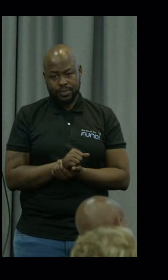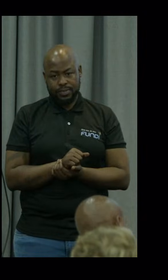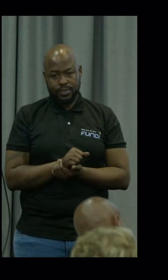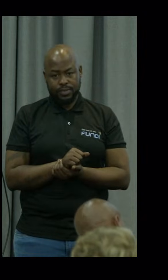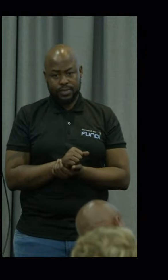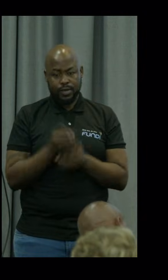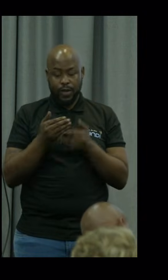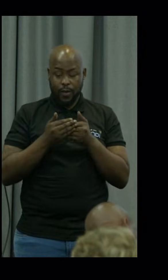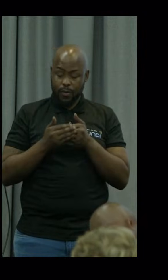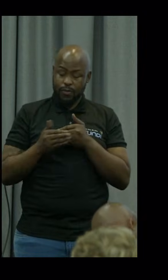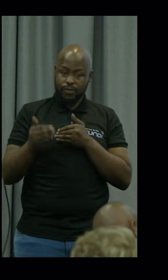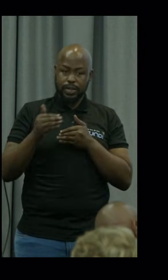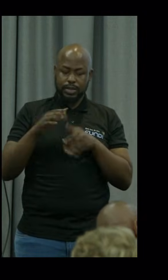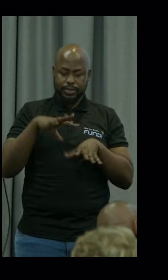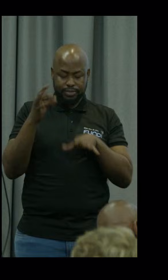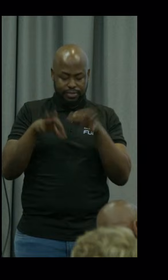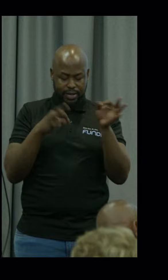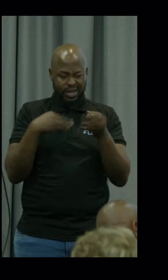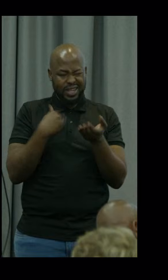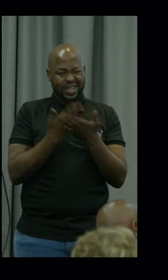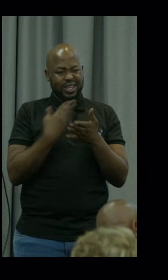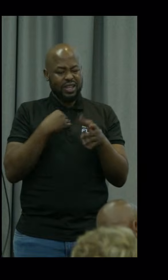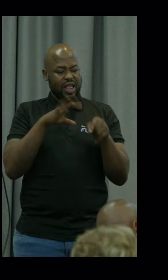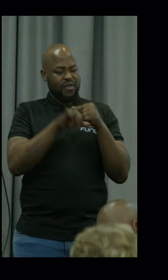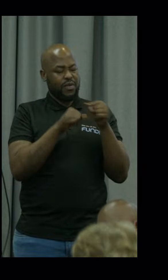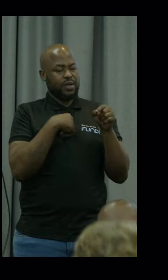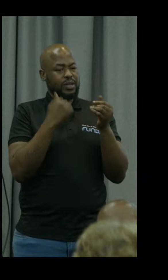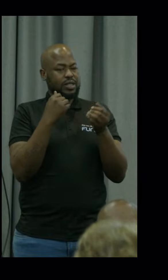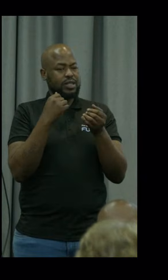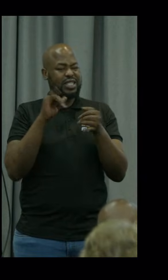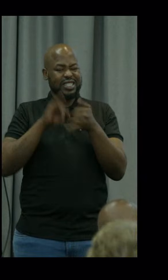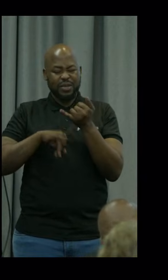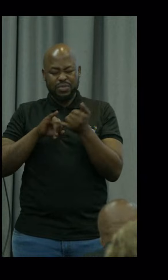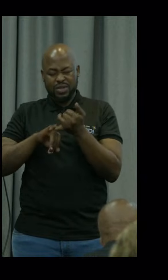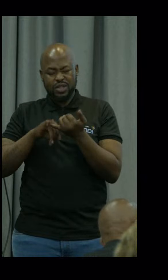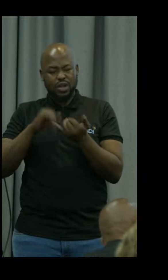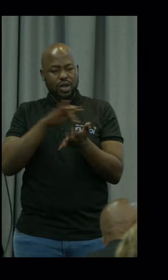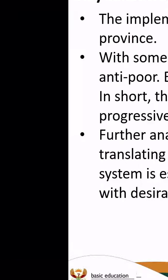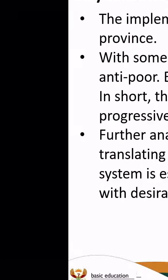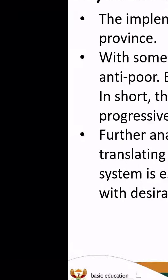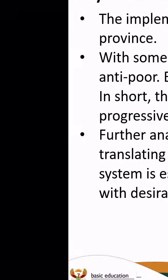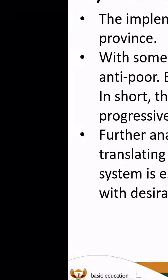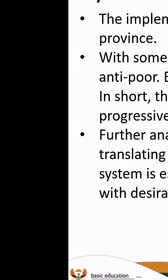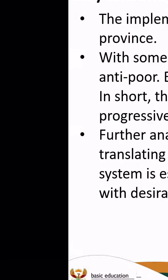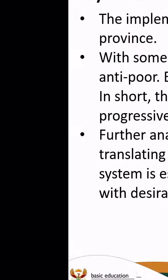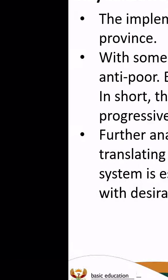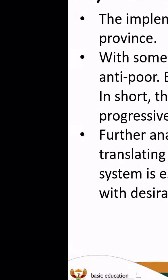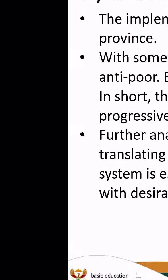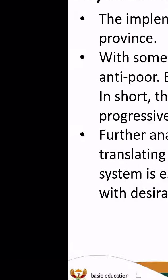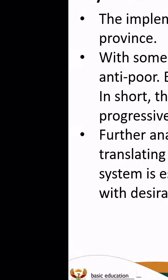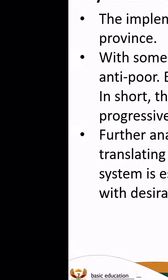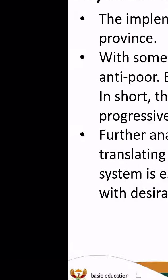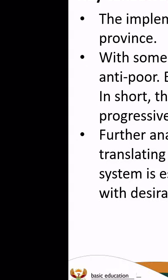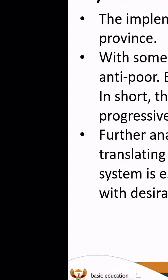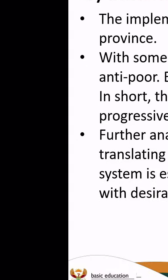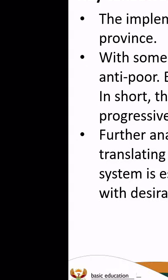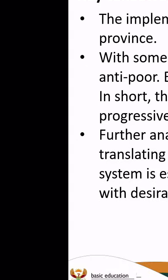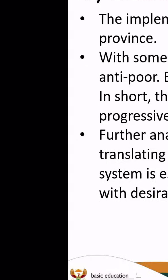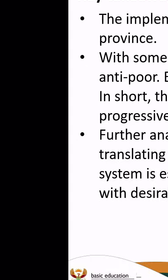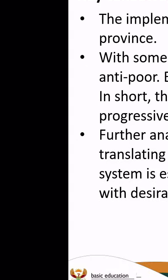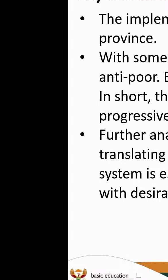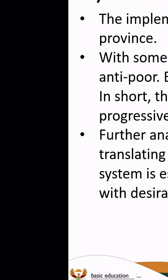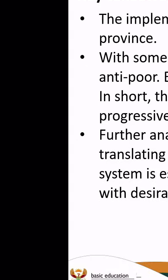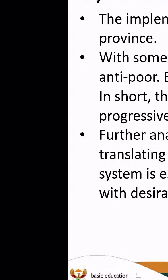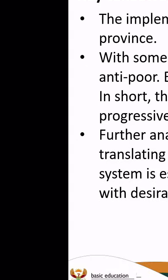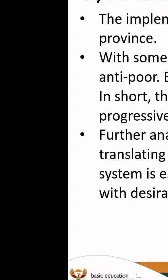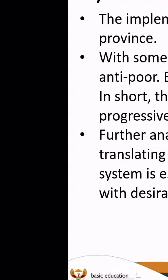Further analysis could establish thresholds for subjects translating to posts where less unequal provisioning system is established, while